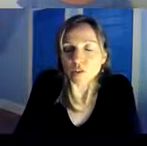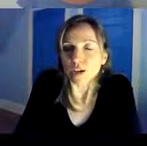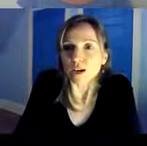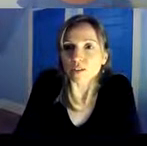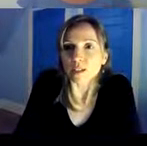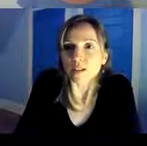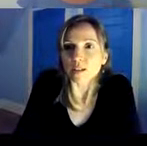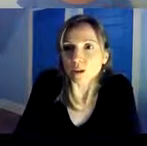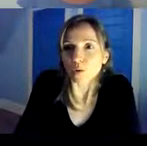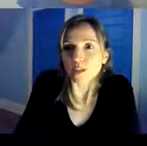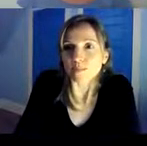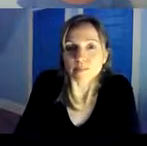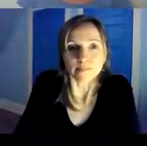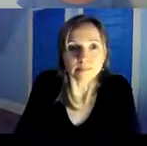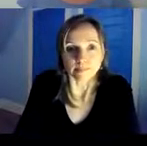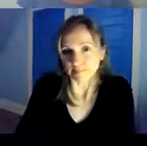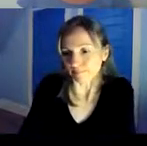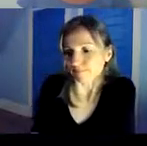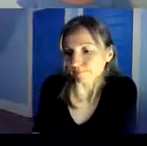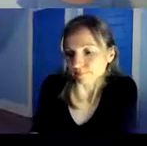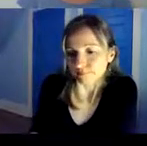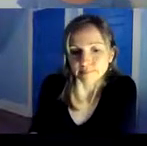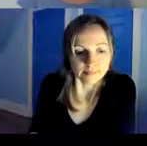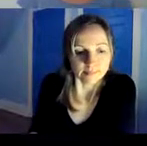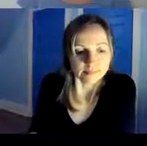that's almost entirely goutweed.